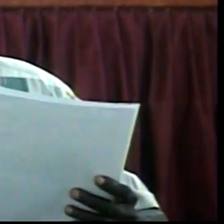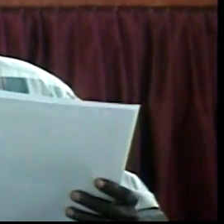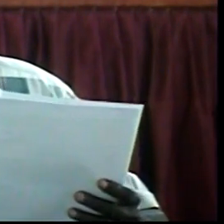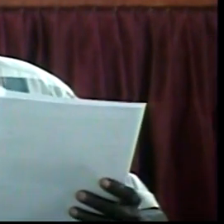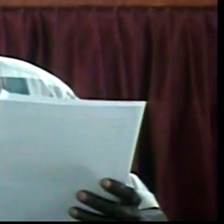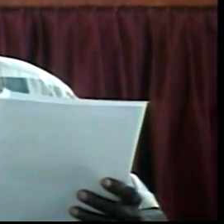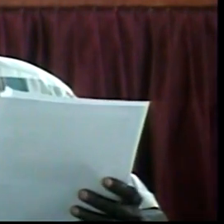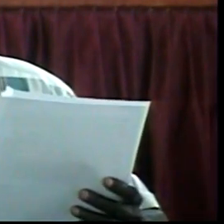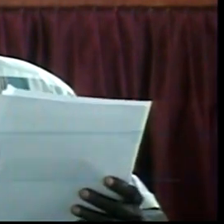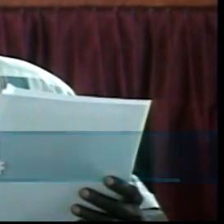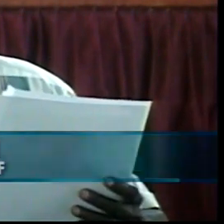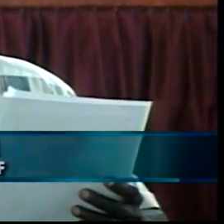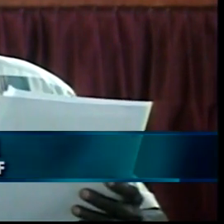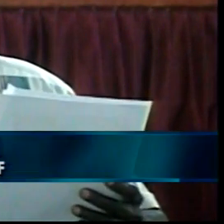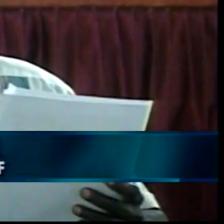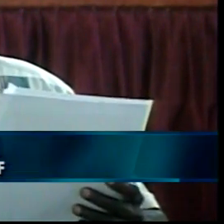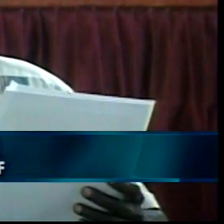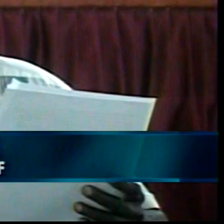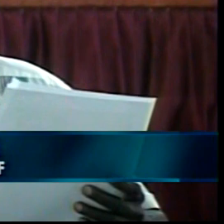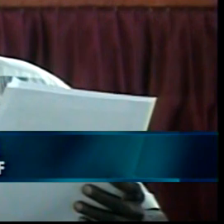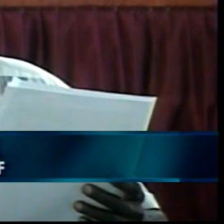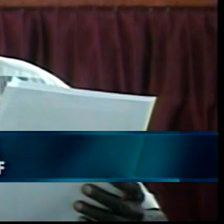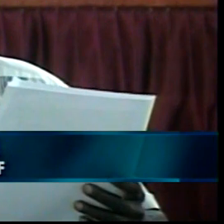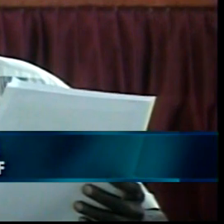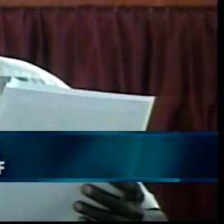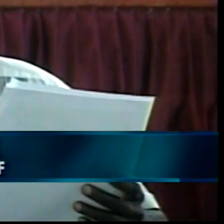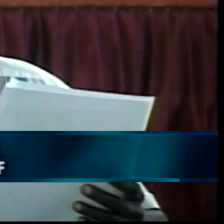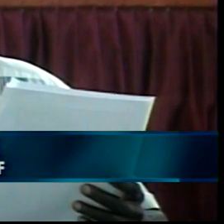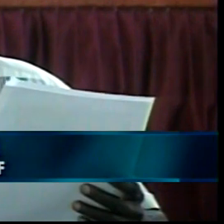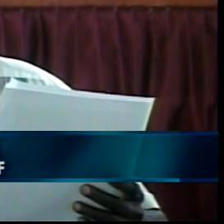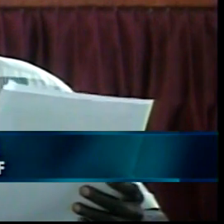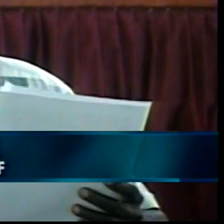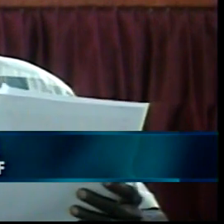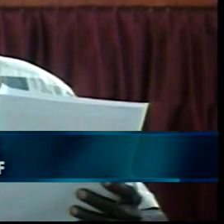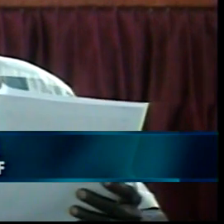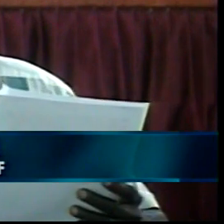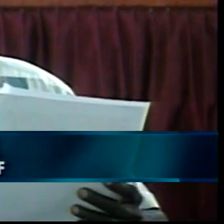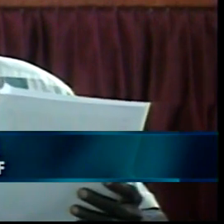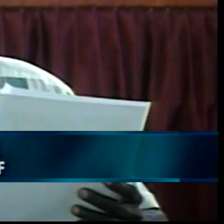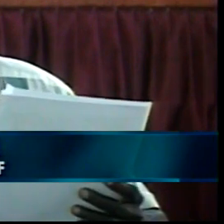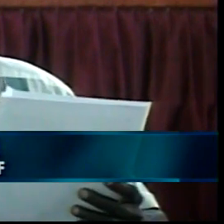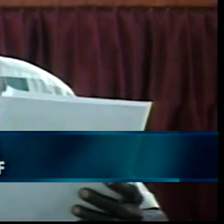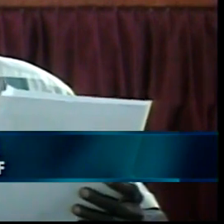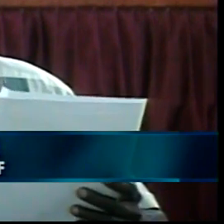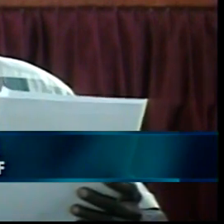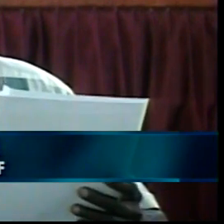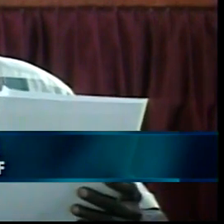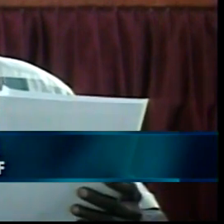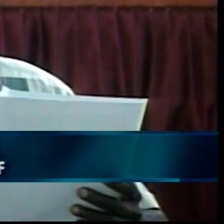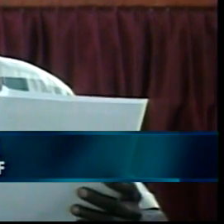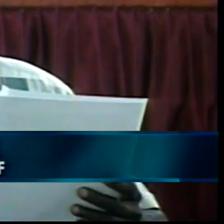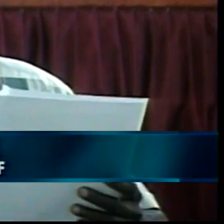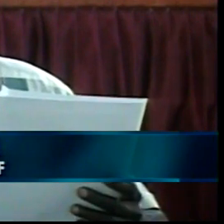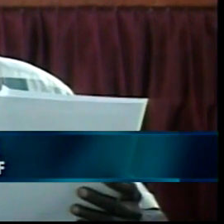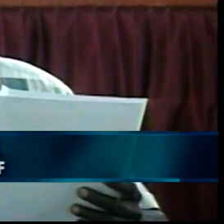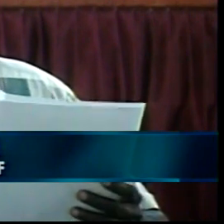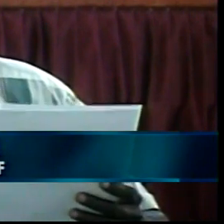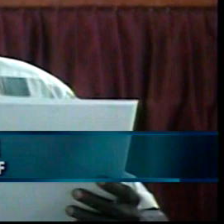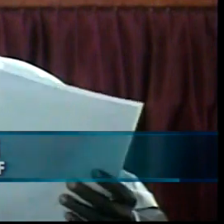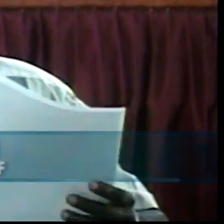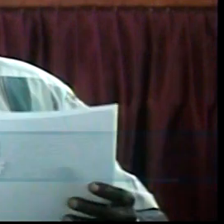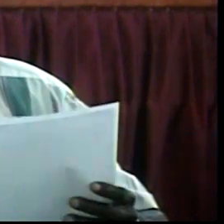our misguided youth see these events as opportunities for them to have their 5 minutes of